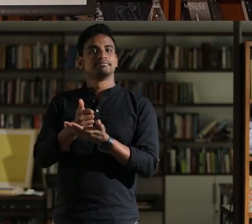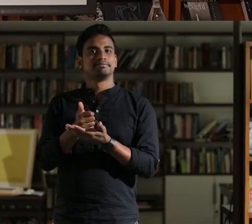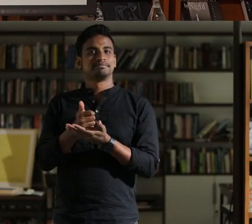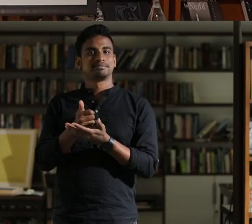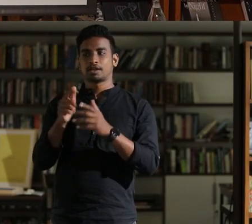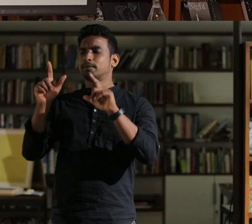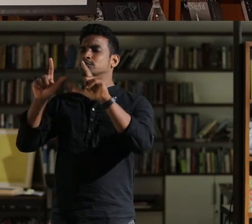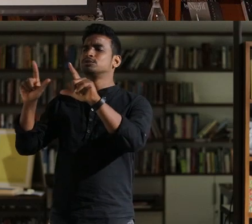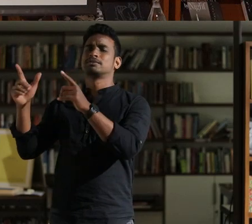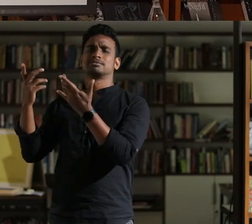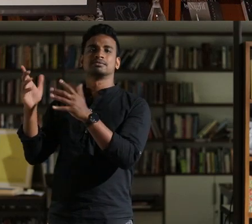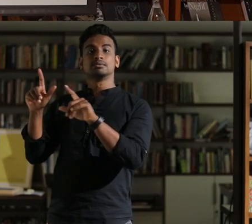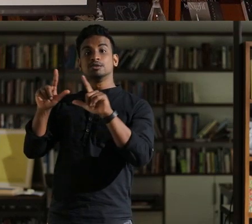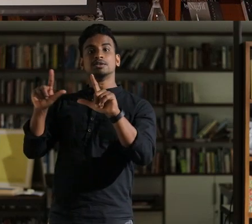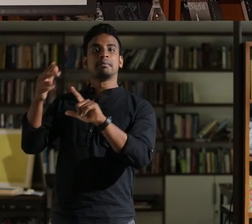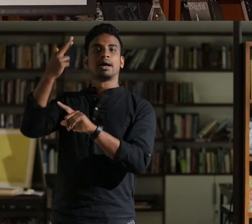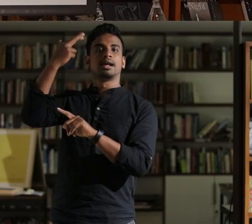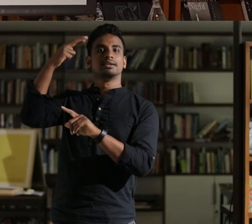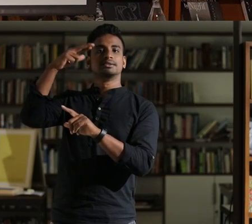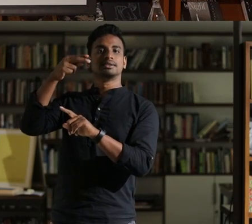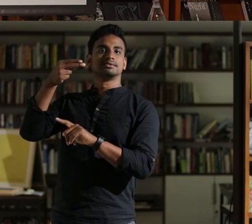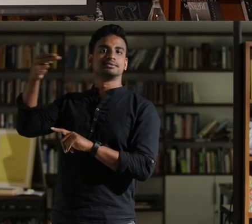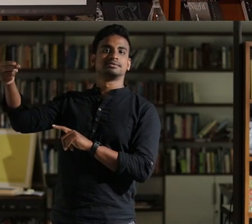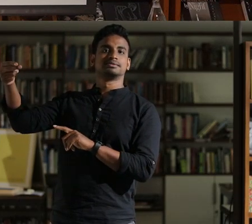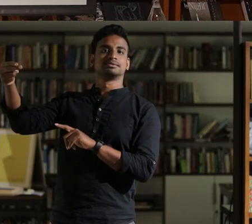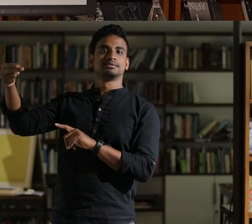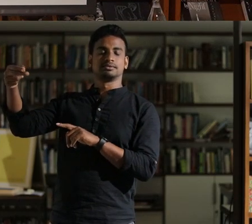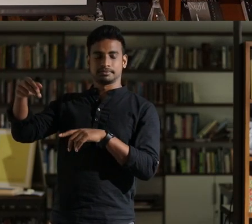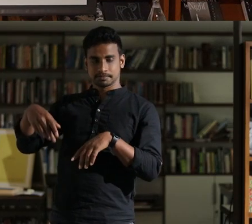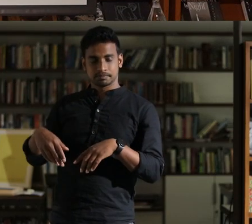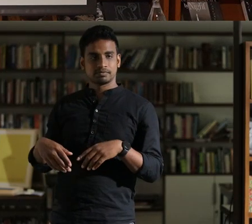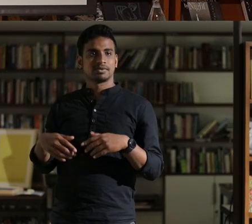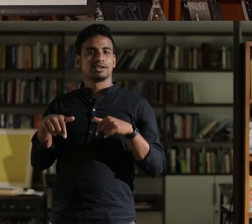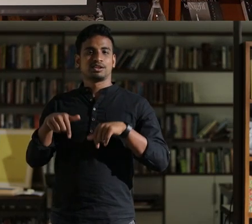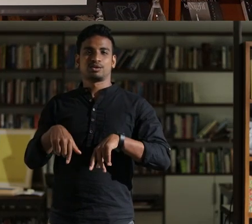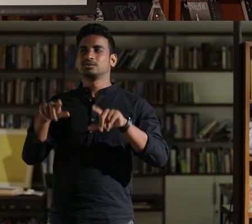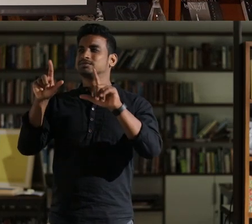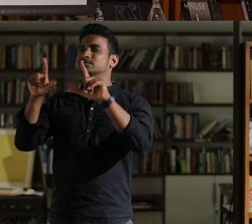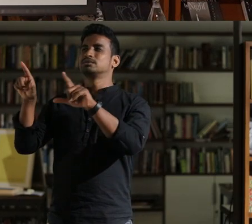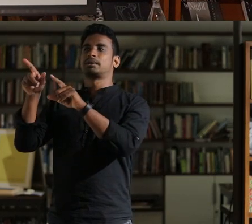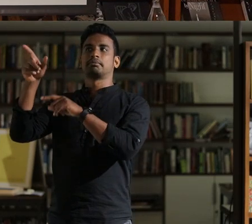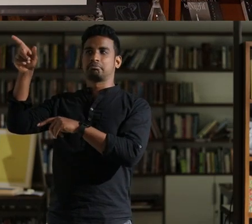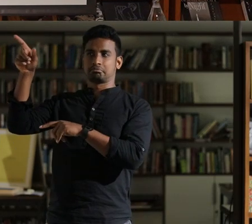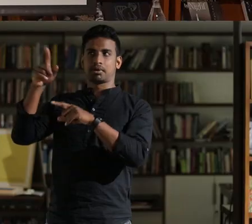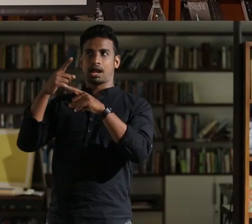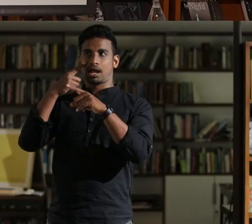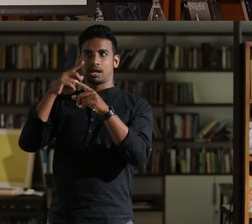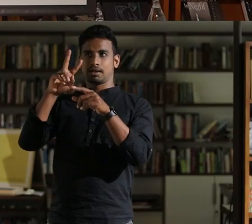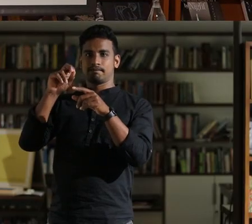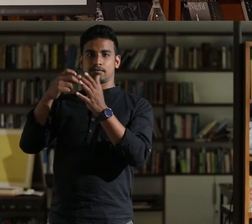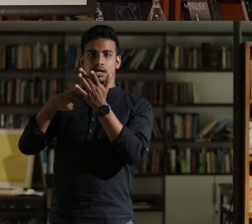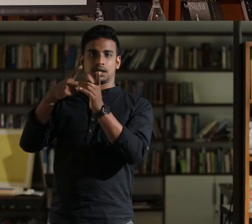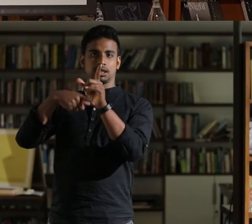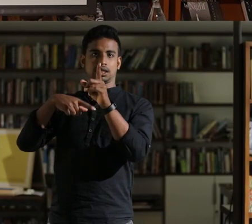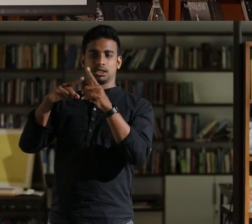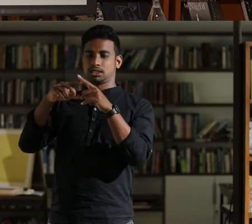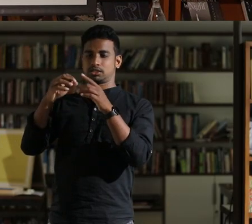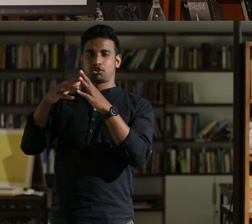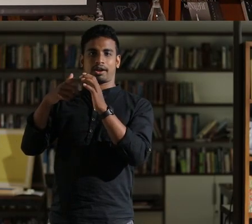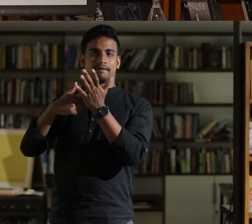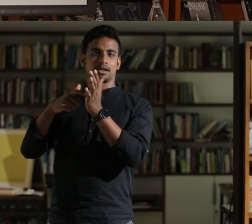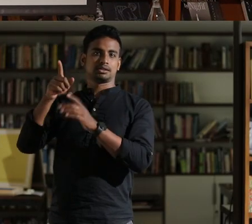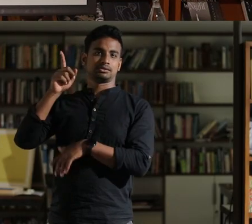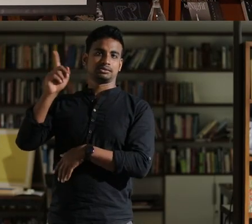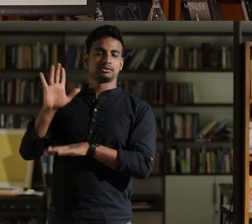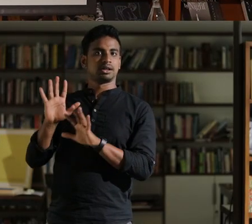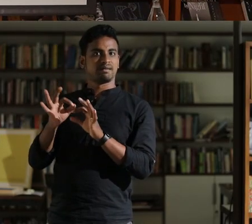connecting the museum to a region, because immediately now the museum loses this thing of being in an ivory tower. In the year that all